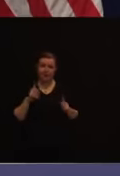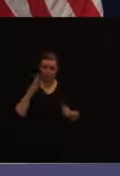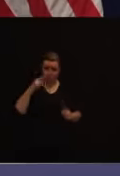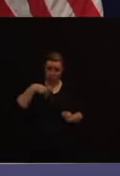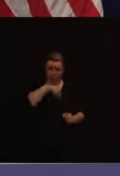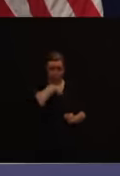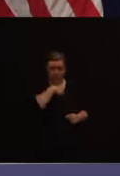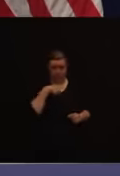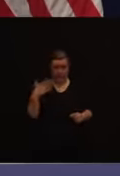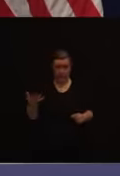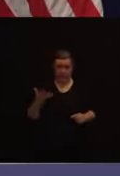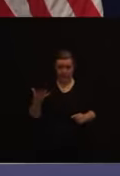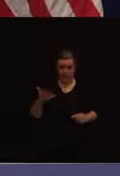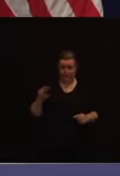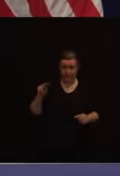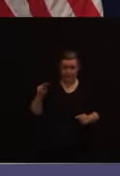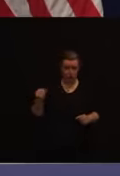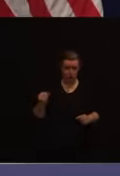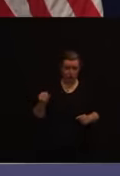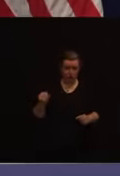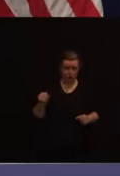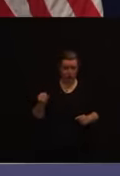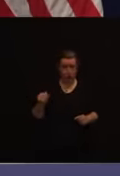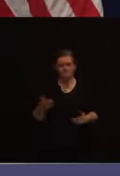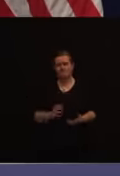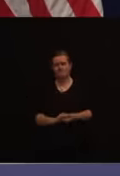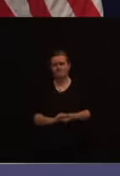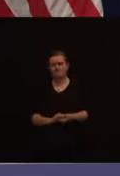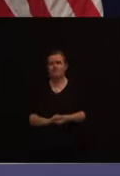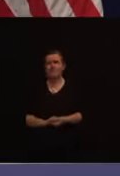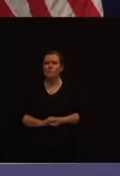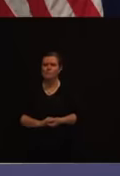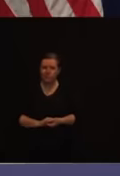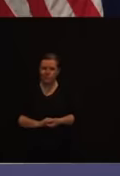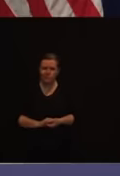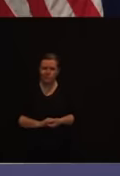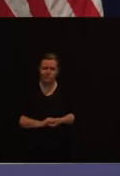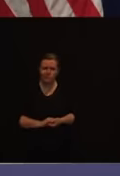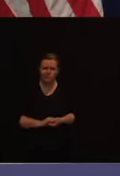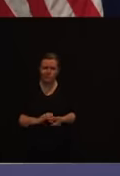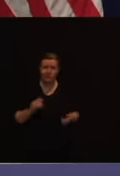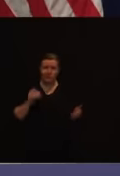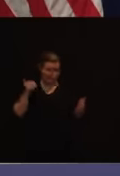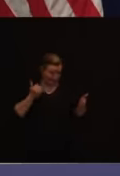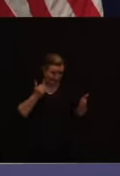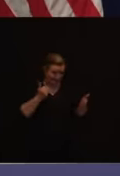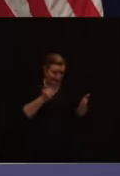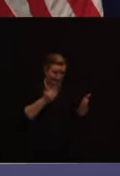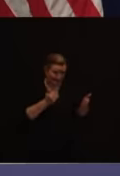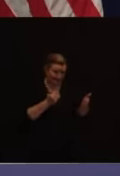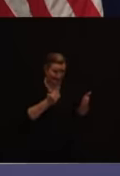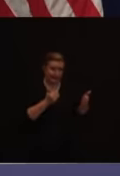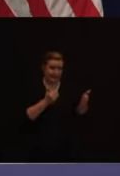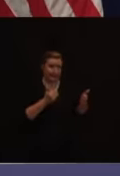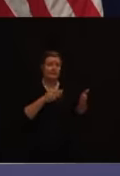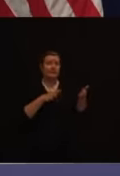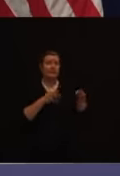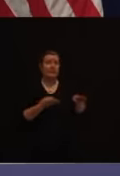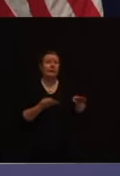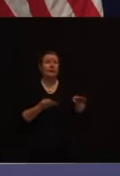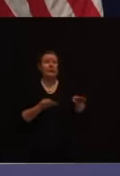change access to someone who is in last stages in life and or to services